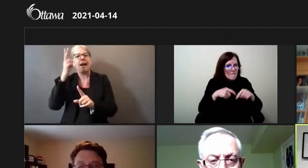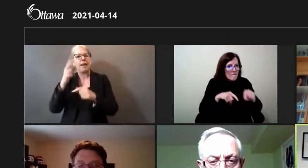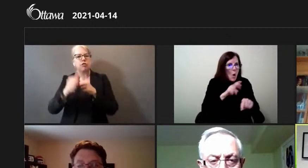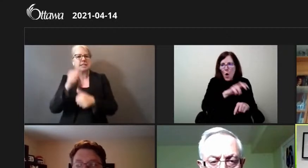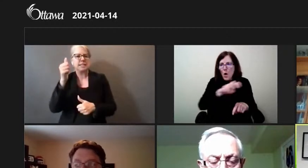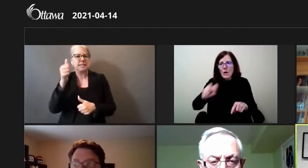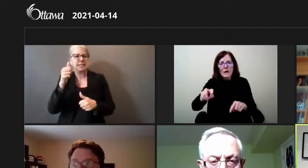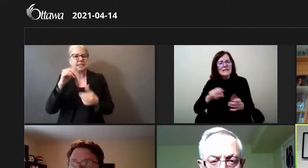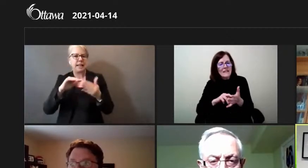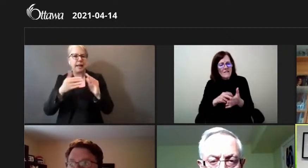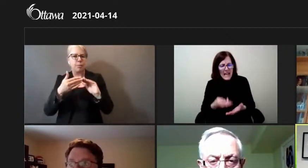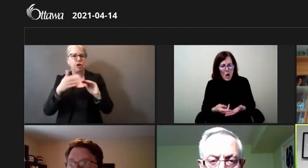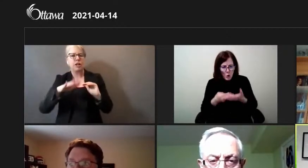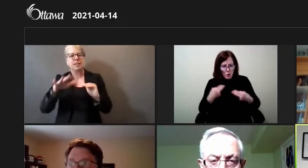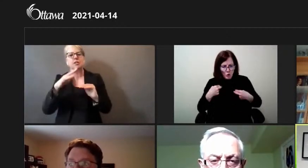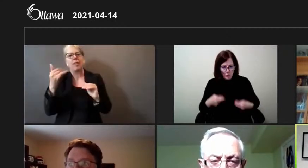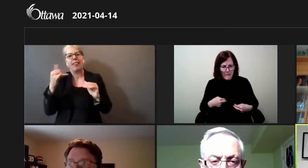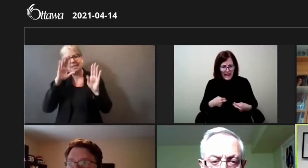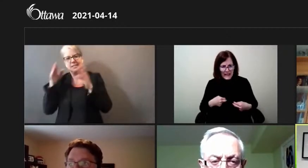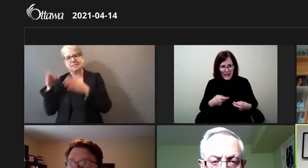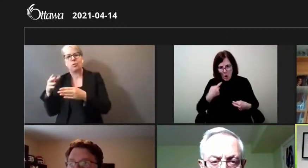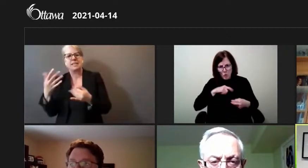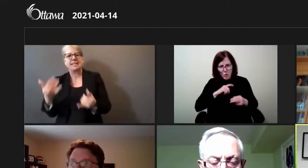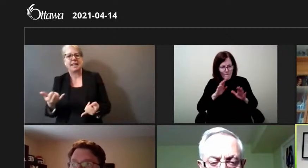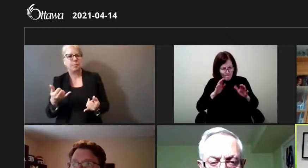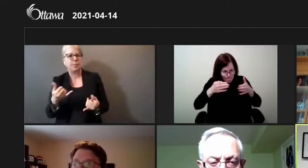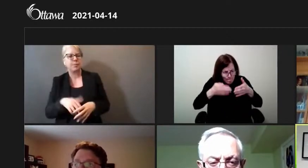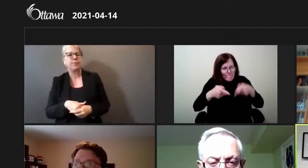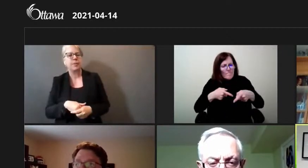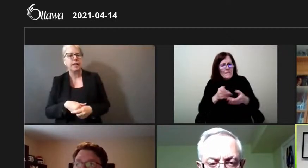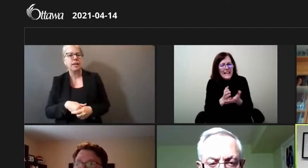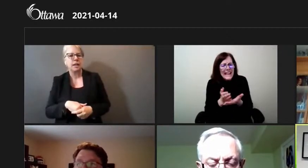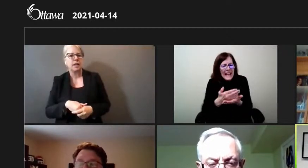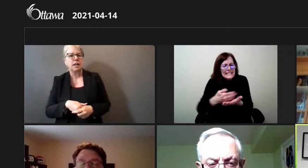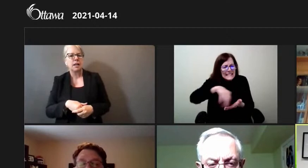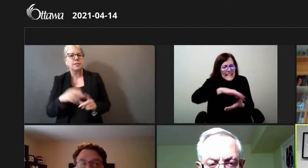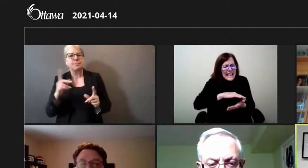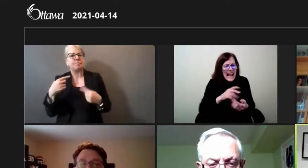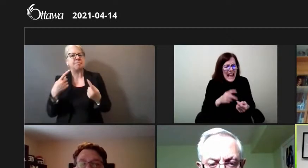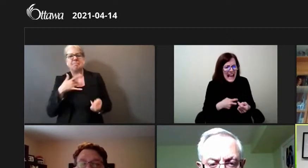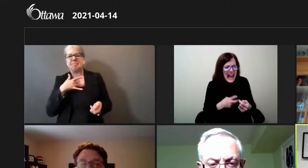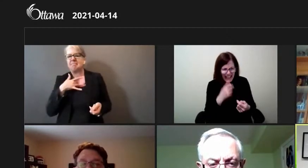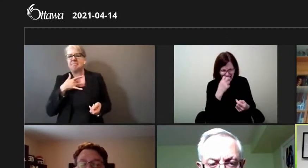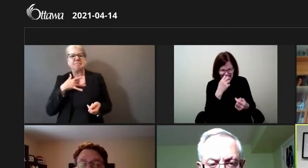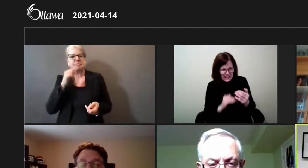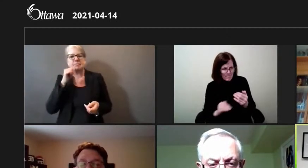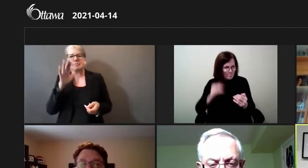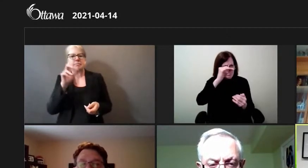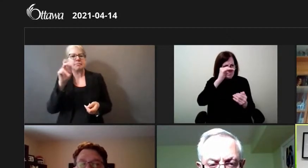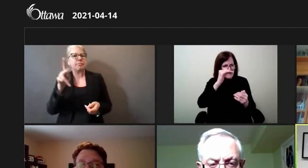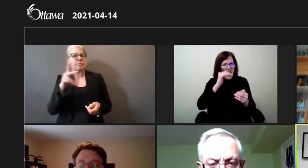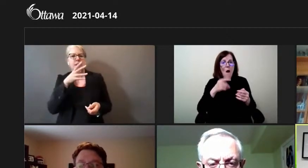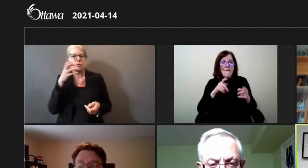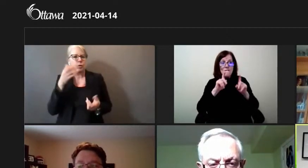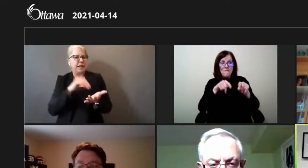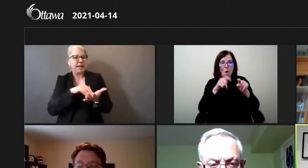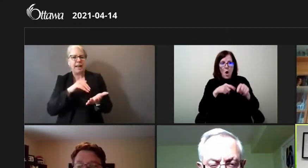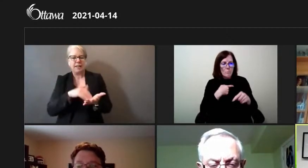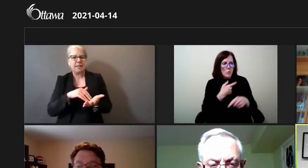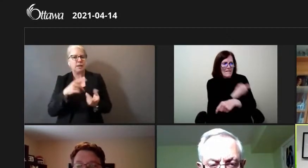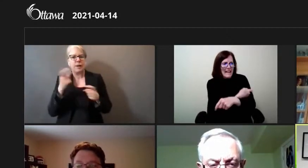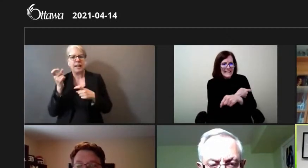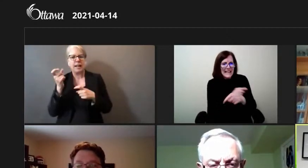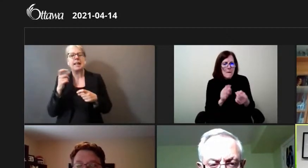so they've now been deployed there. So I think we're not likely coming back quickly, but I would just say there's